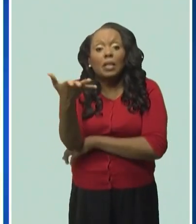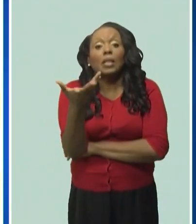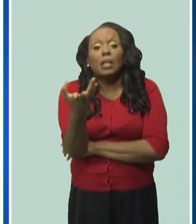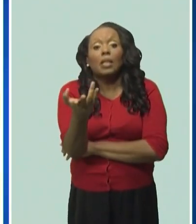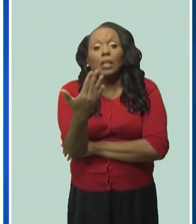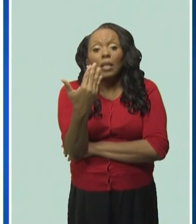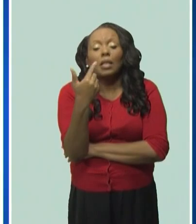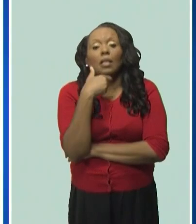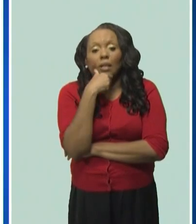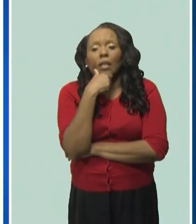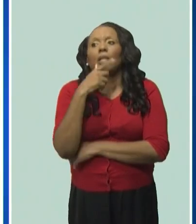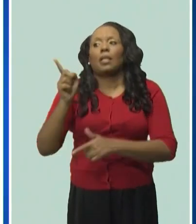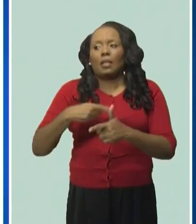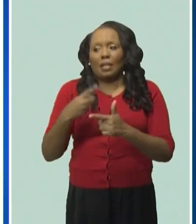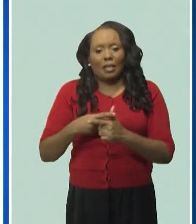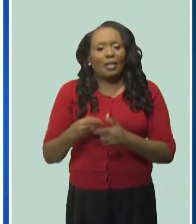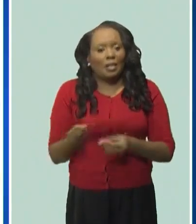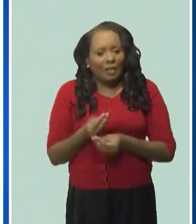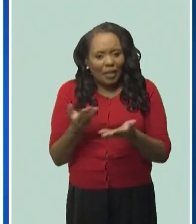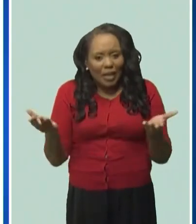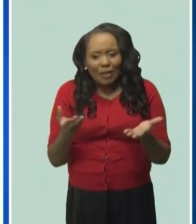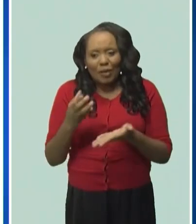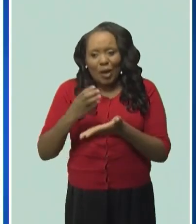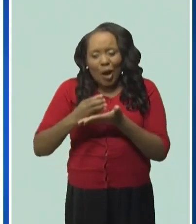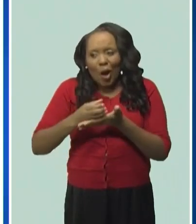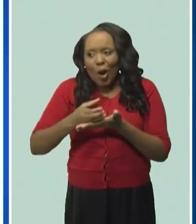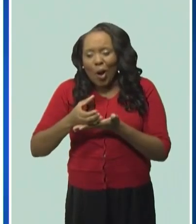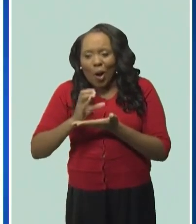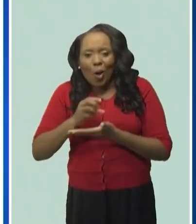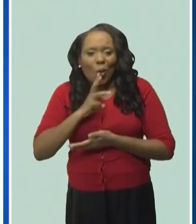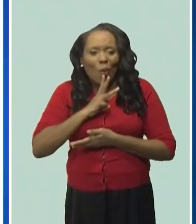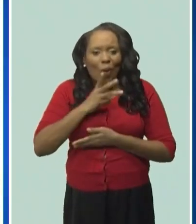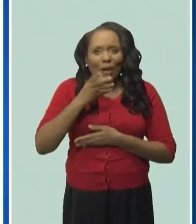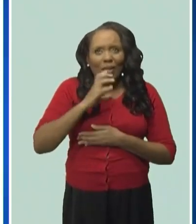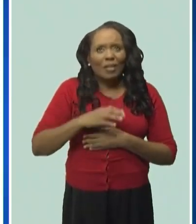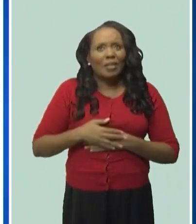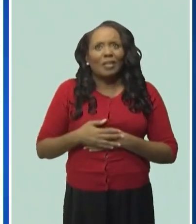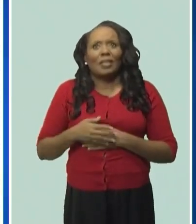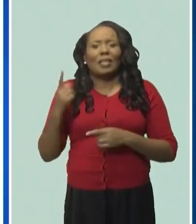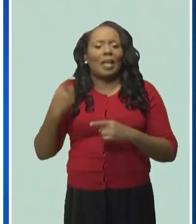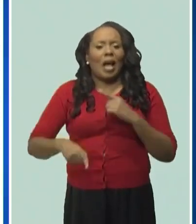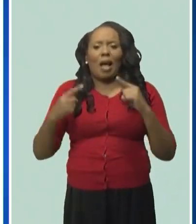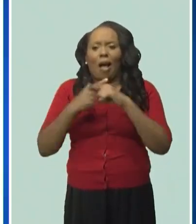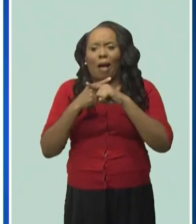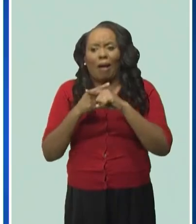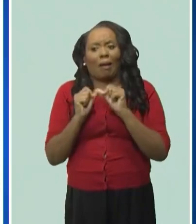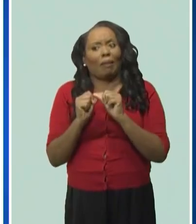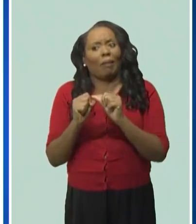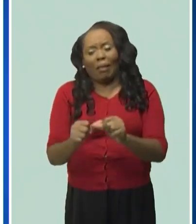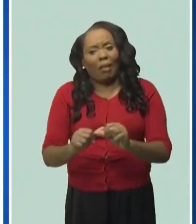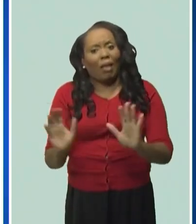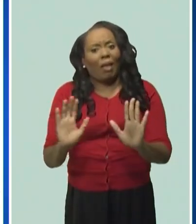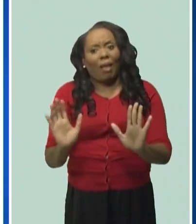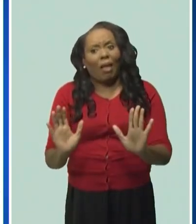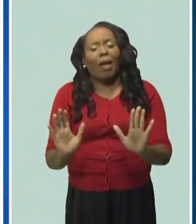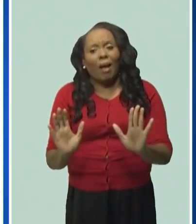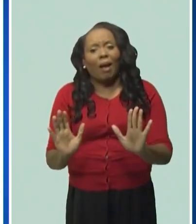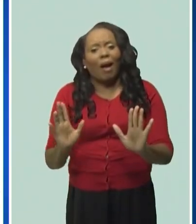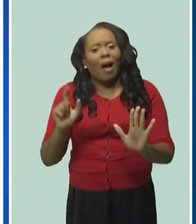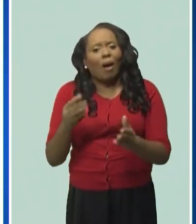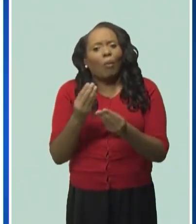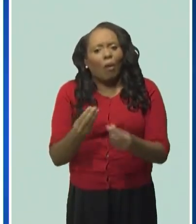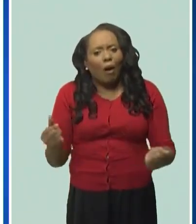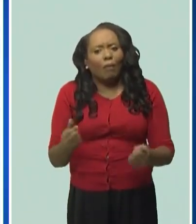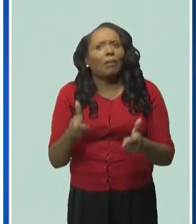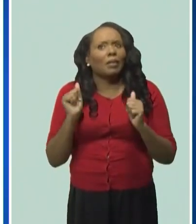of water for us to drink. That had to settle it, because we couldn't carry our disagreements any further than at that particular